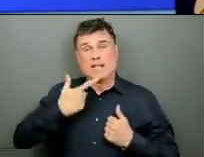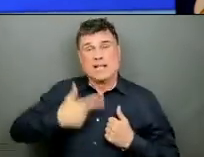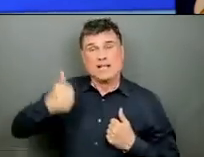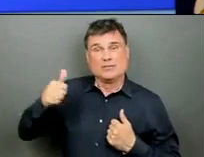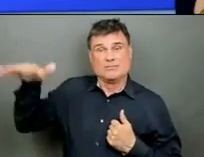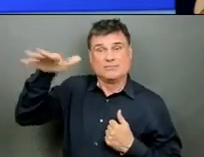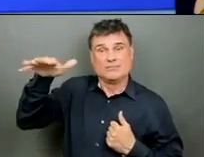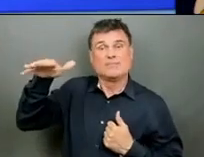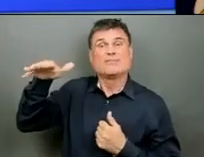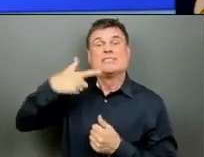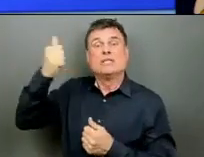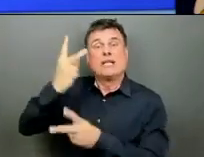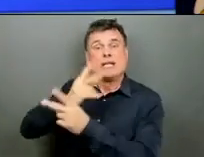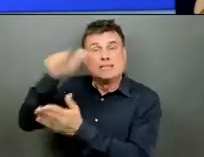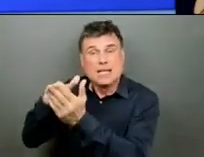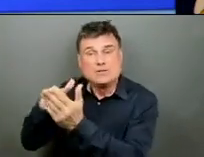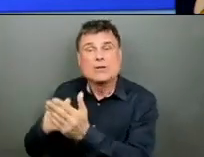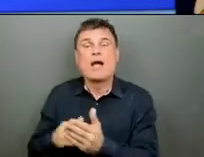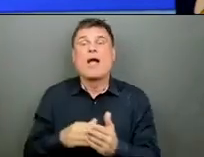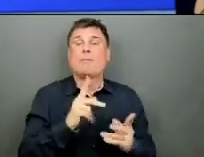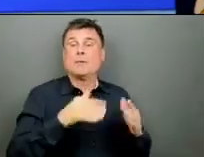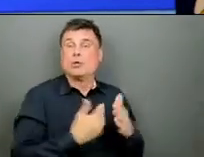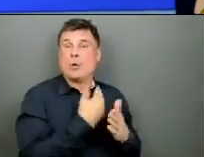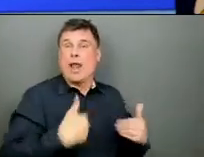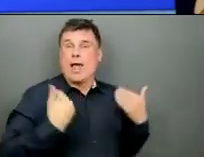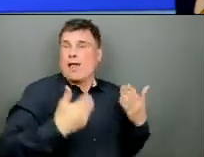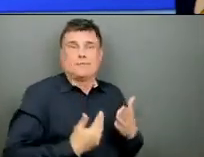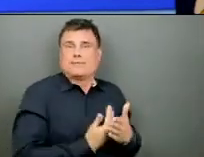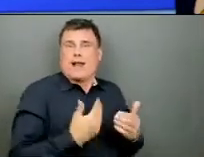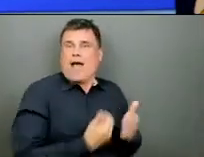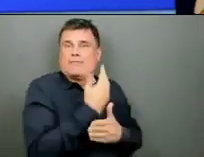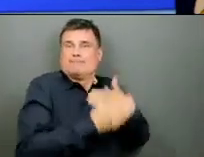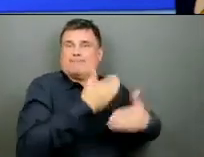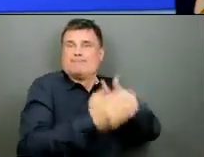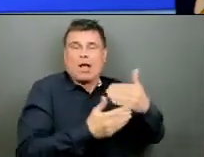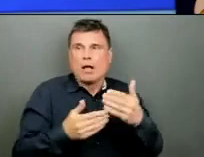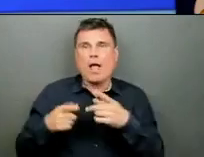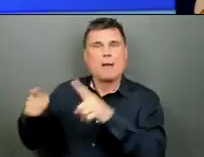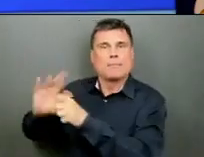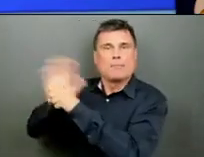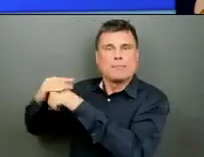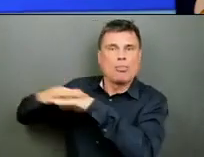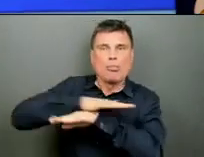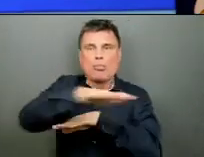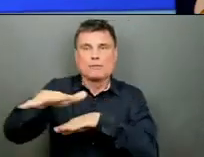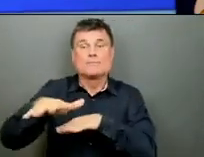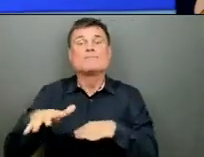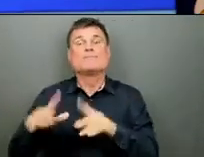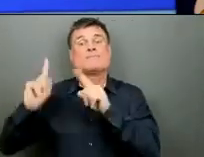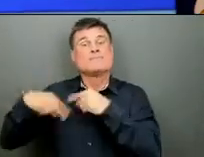lives in the midst of a global pandemic. And although I did say to the graduating class of 2020 at Edward